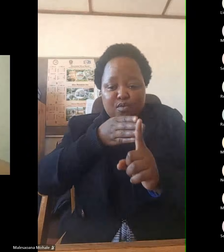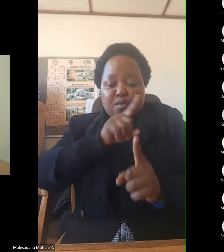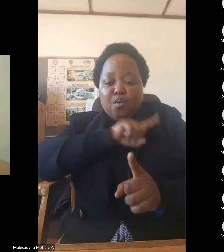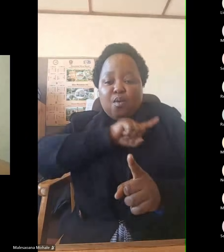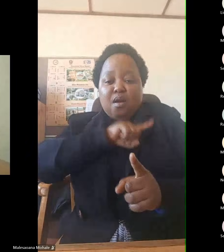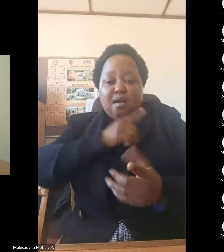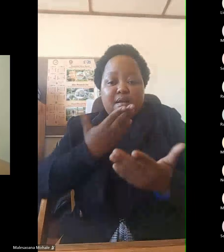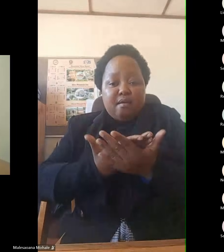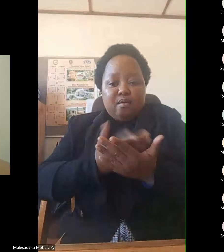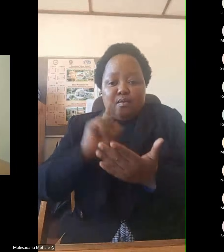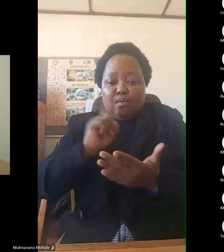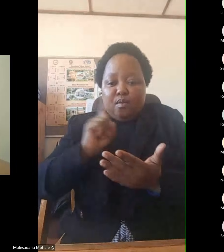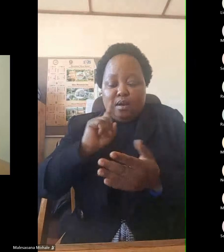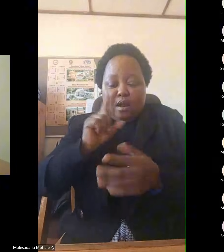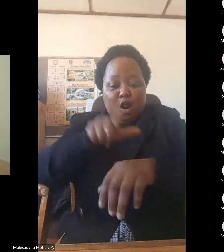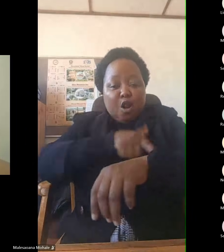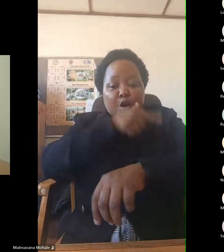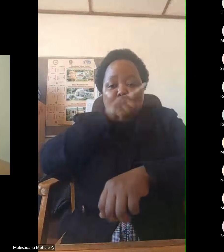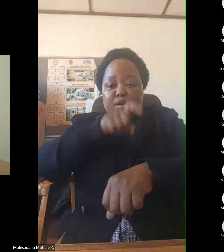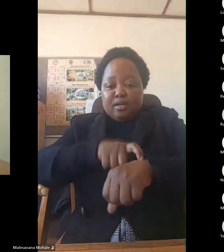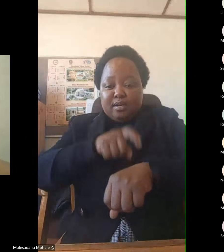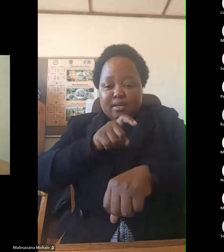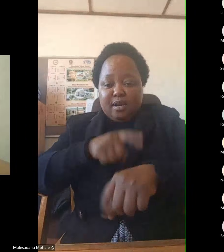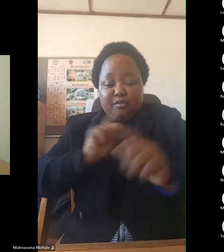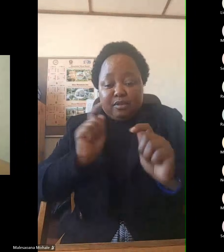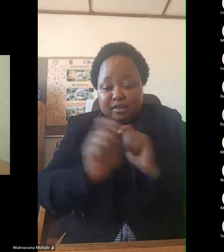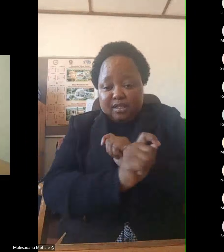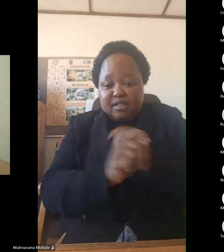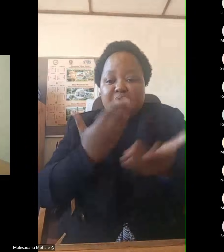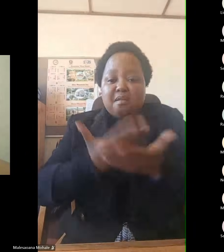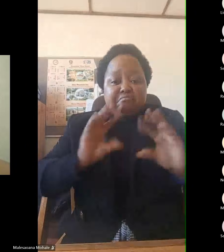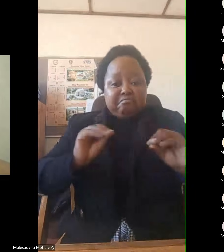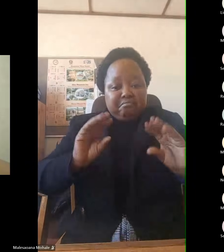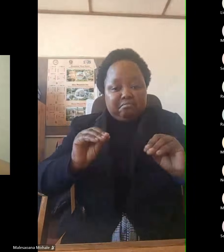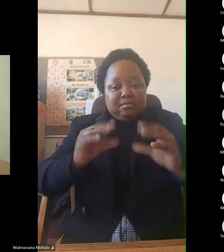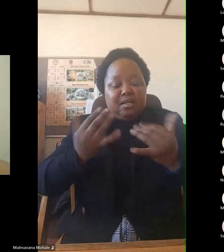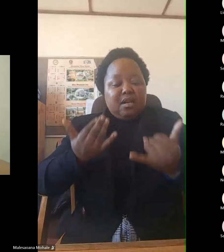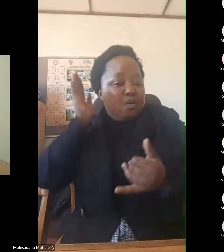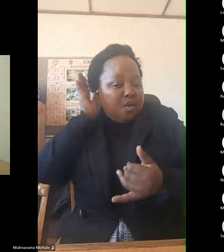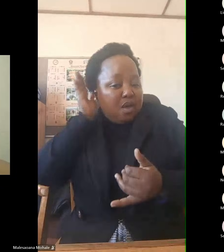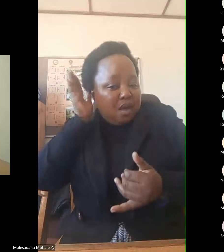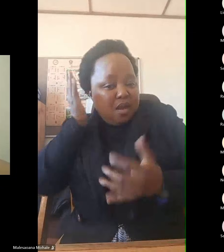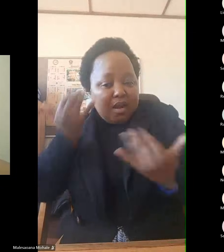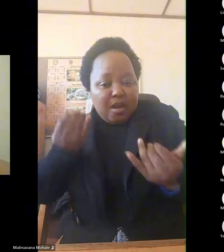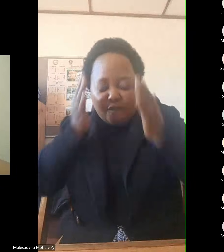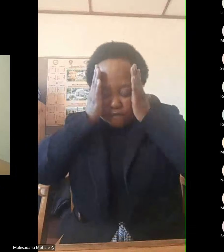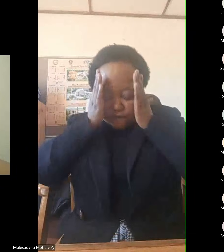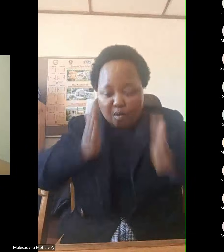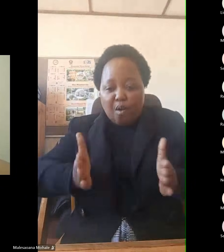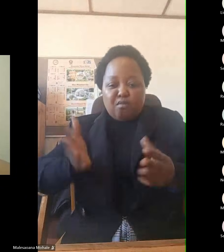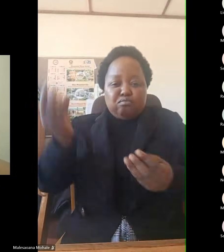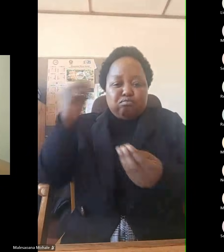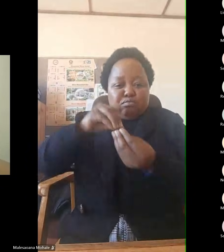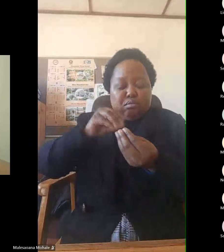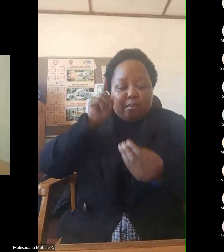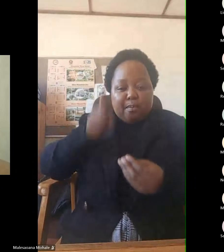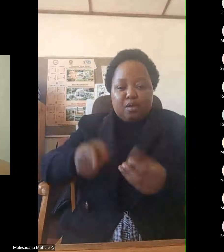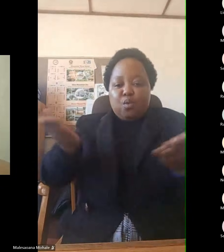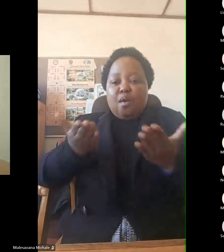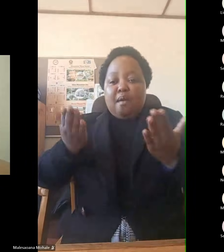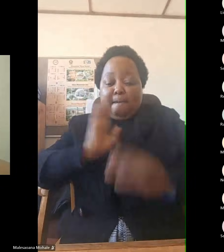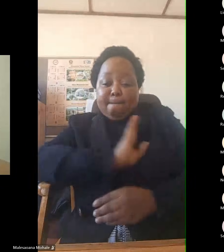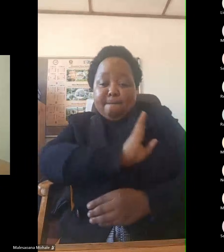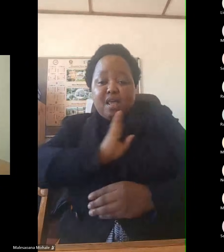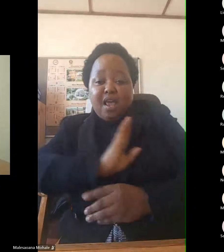change. And as you've heard earlier, that even more focus has to be on behavioral change that will lead